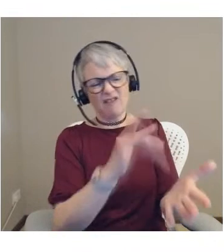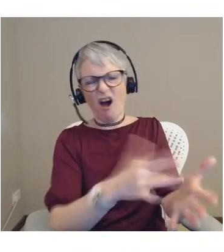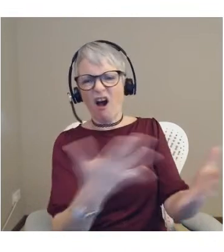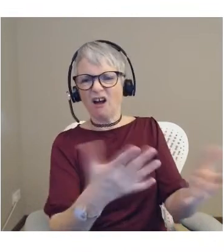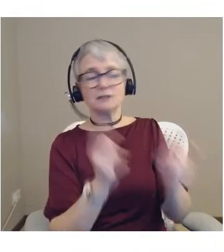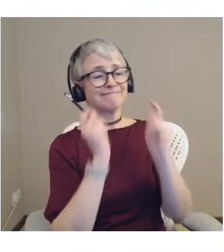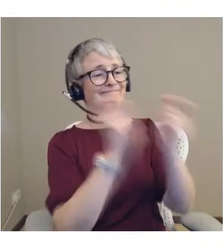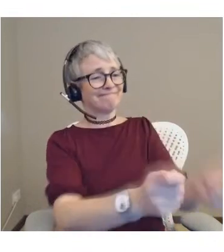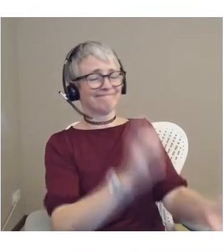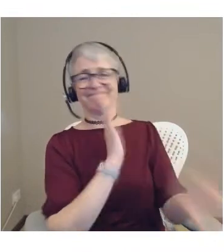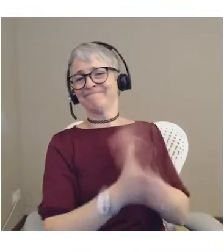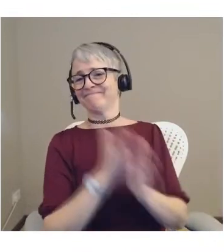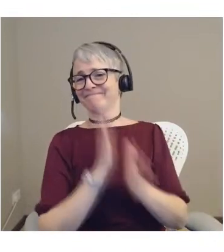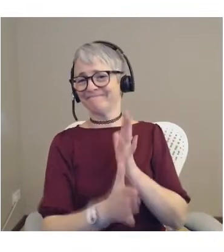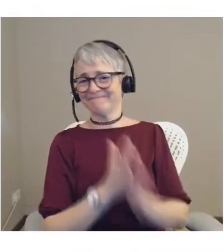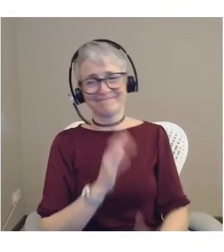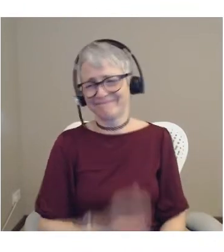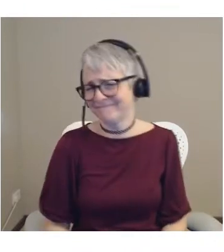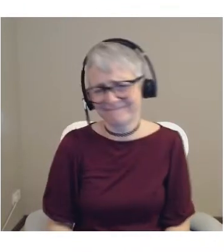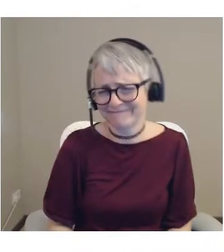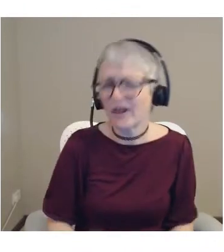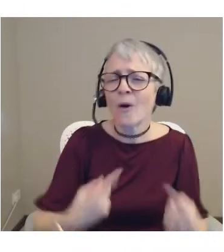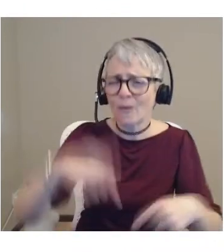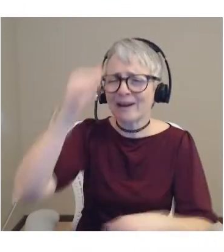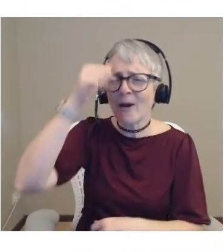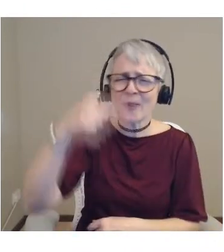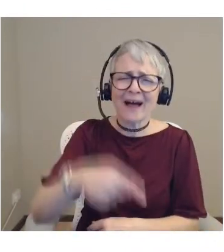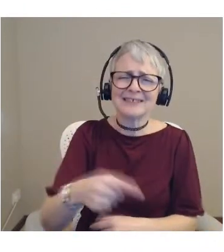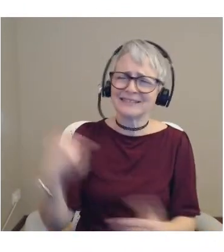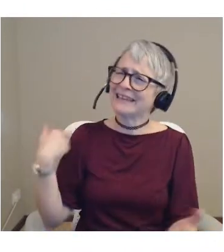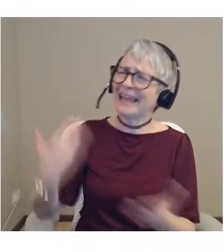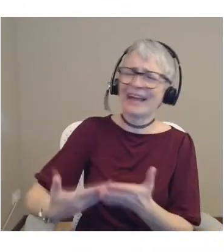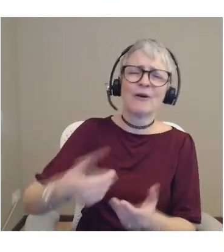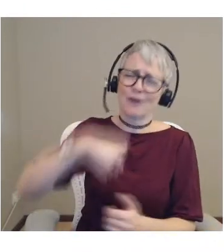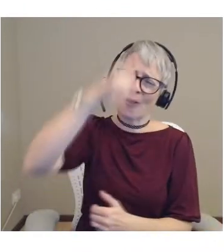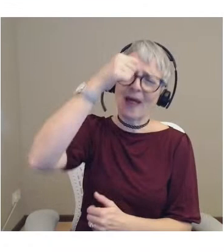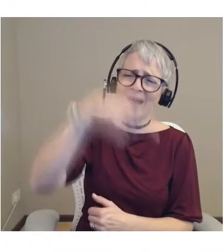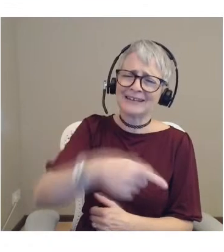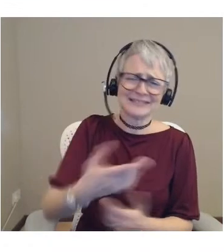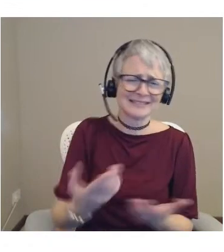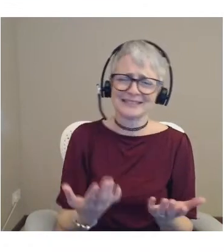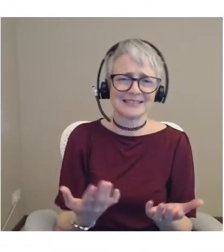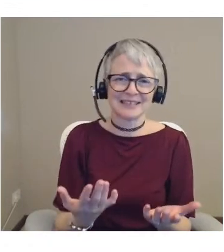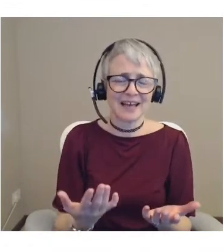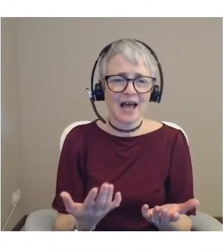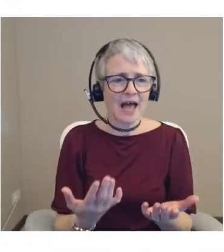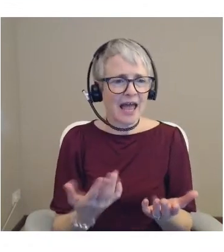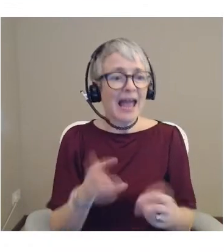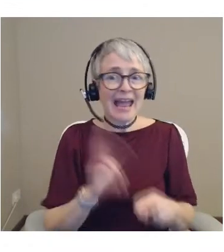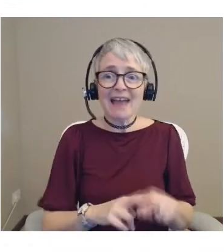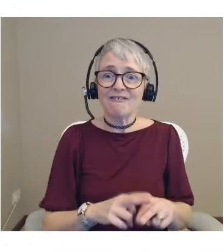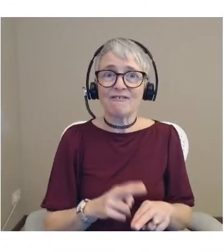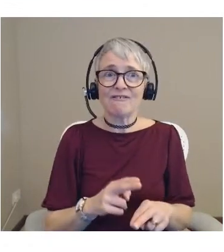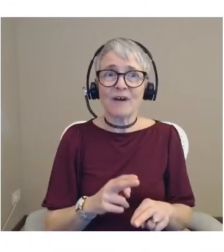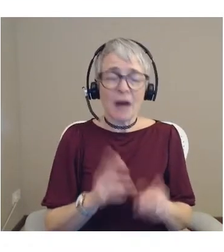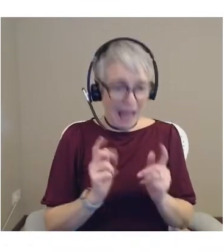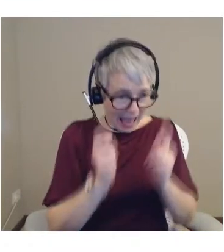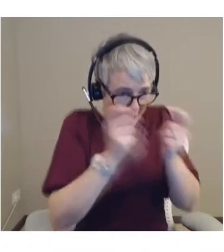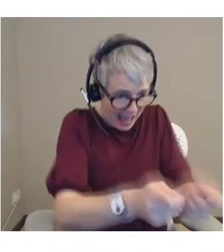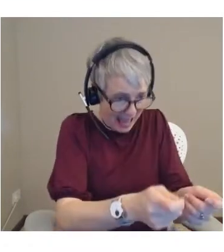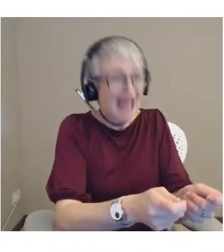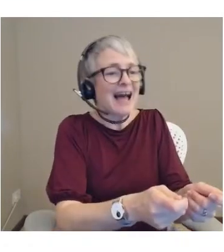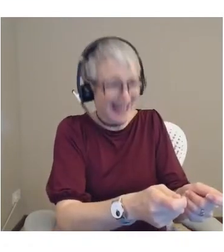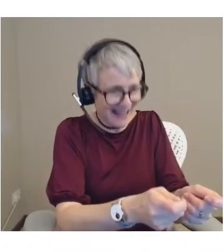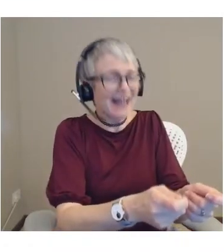them. I mean, that's the simplest thing. That's been known for a long time. I think we've modelled what you do. If you're handing out devices, or you're involved